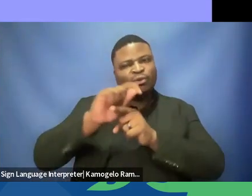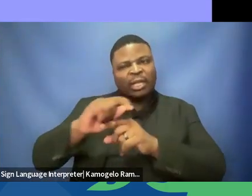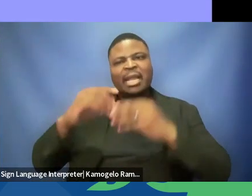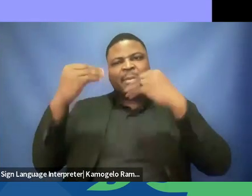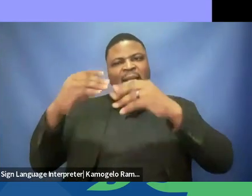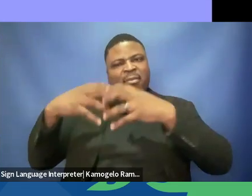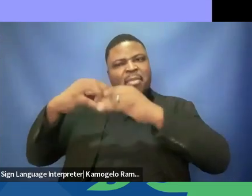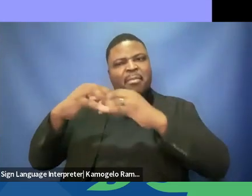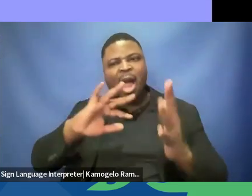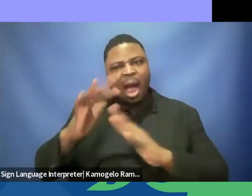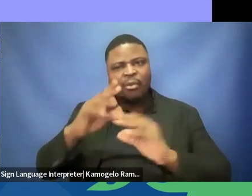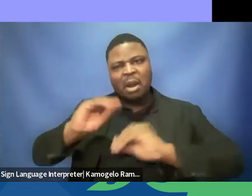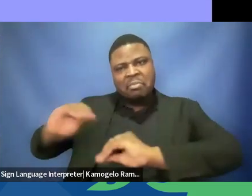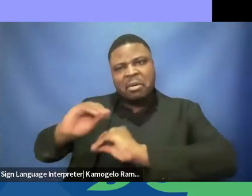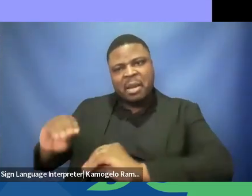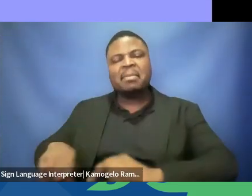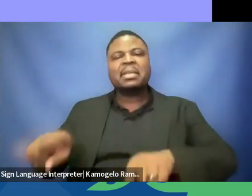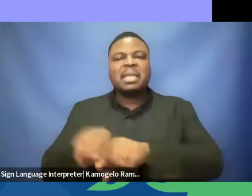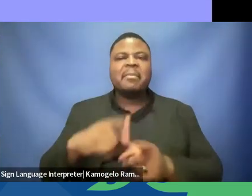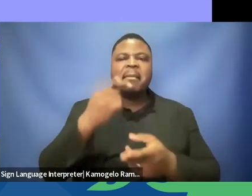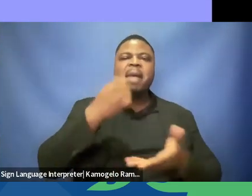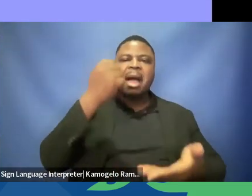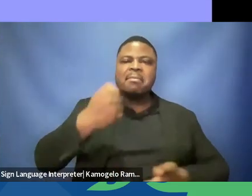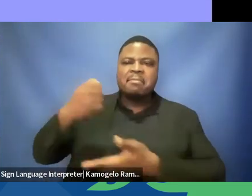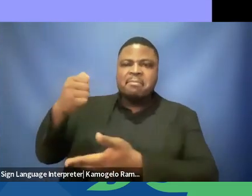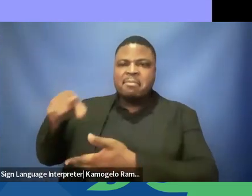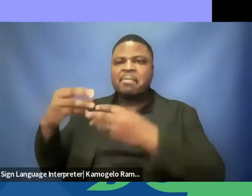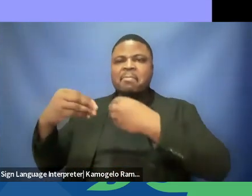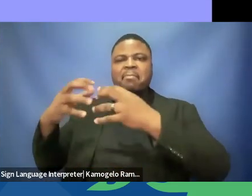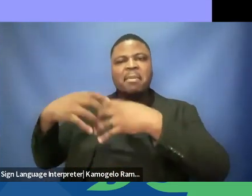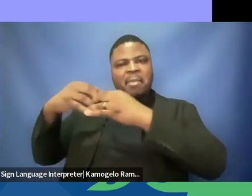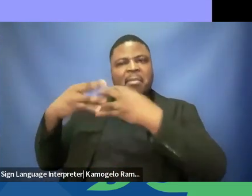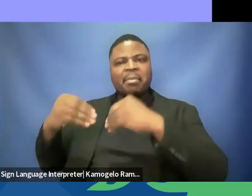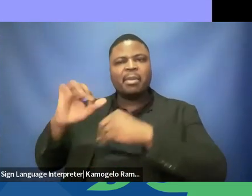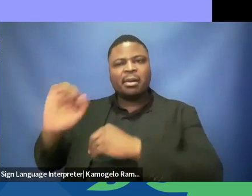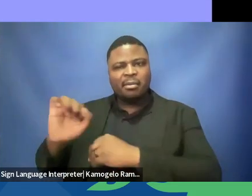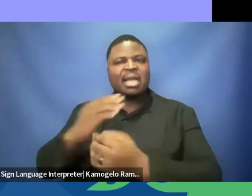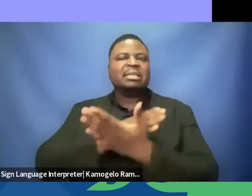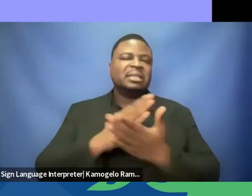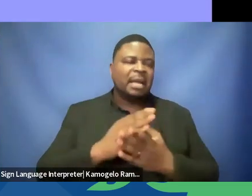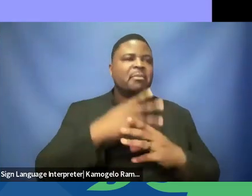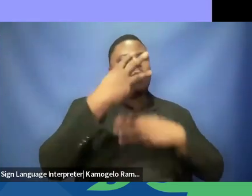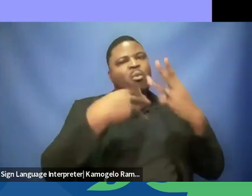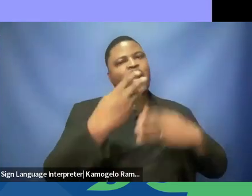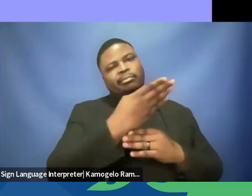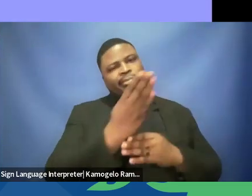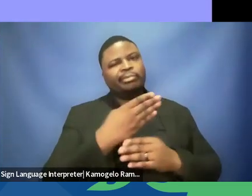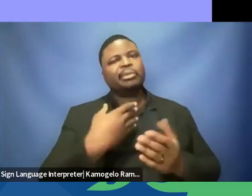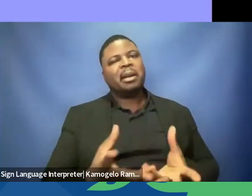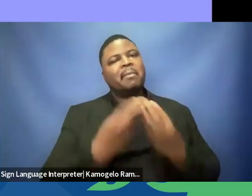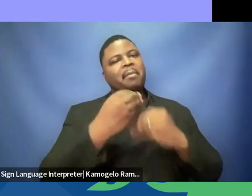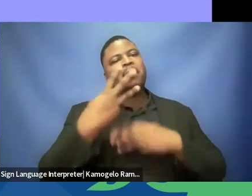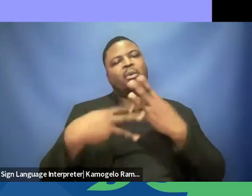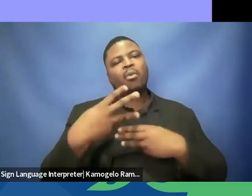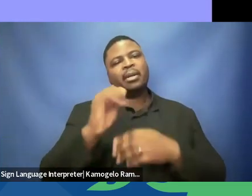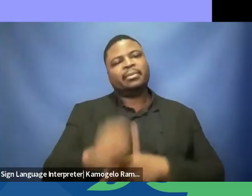to start up businesses. And for some of them, we also linked them to jobs and opportunities. We also had policy influence.